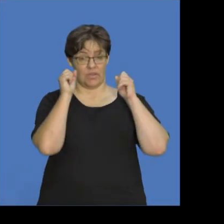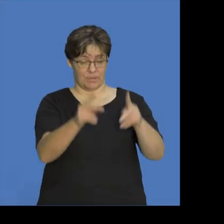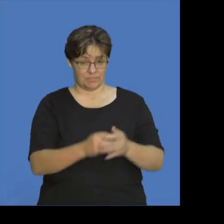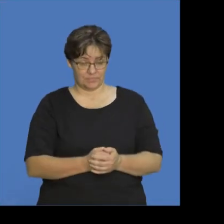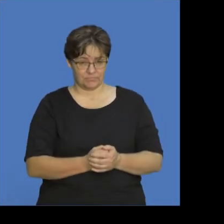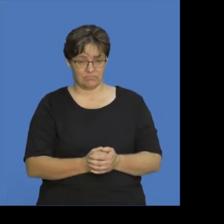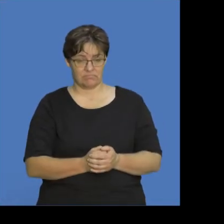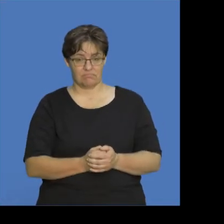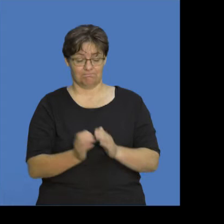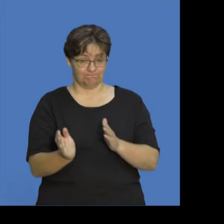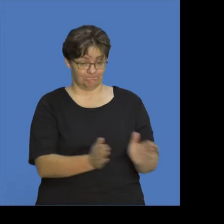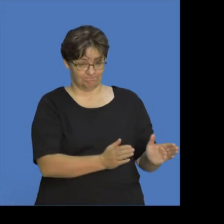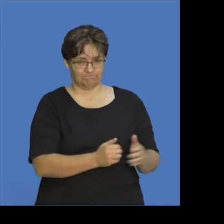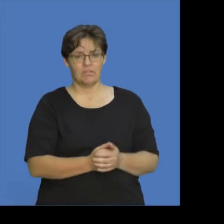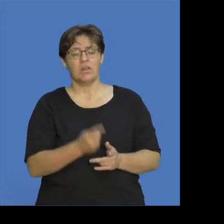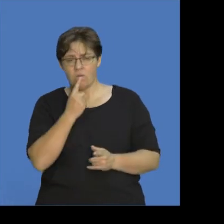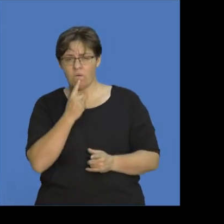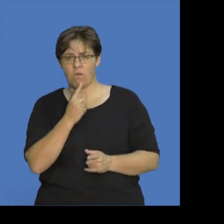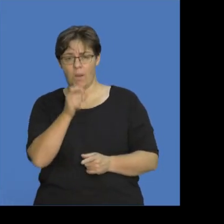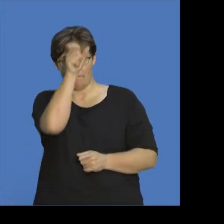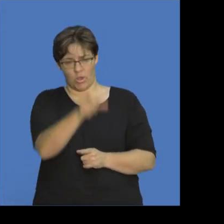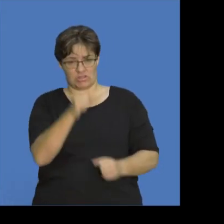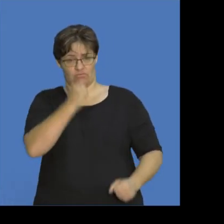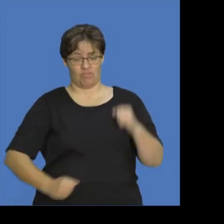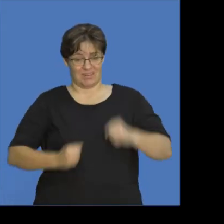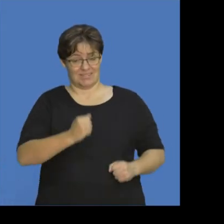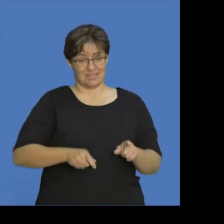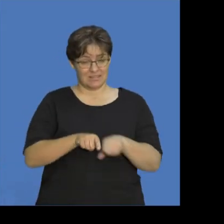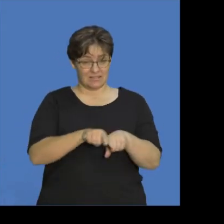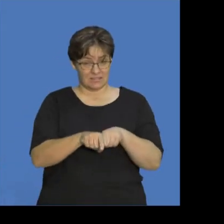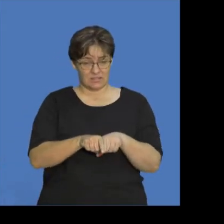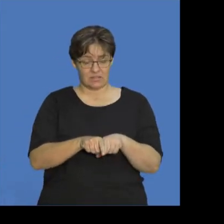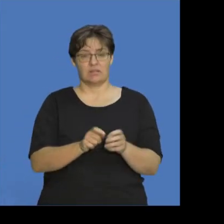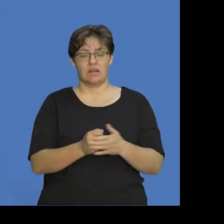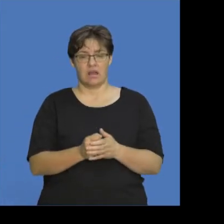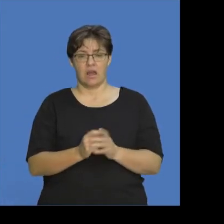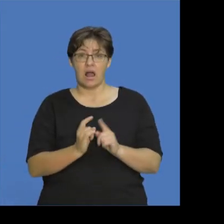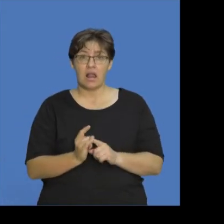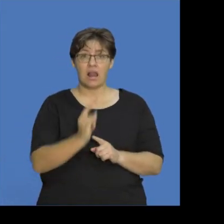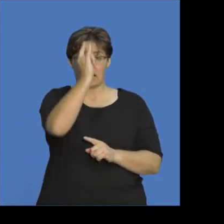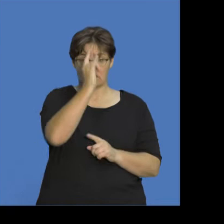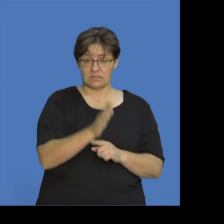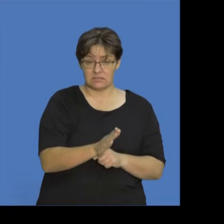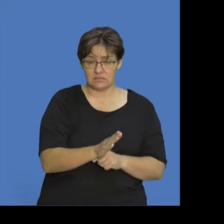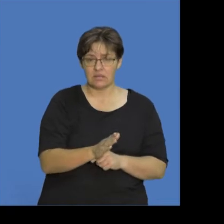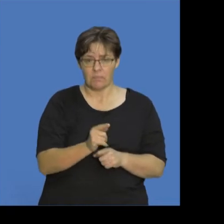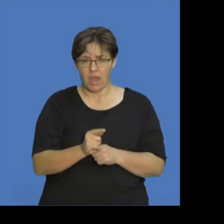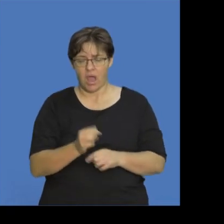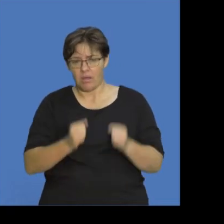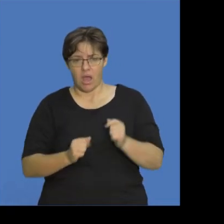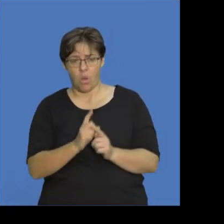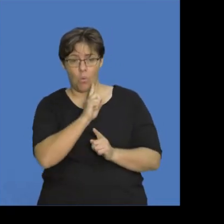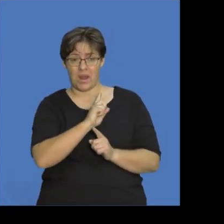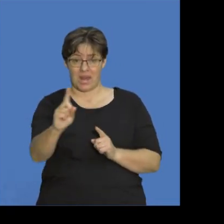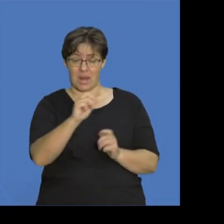Okay, so now it's an athlete leg length related to the time in which they can